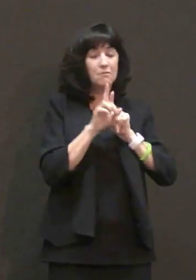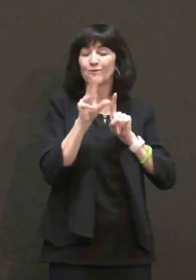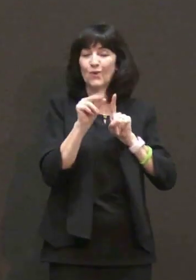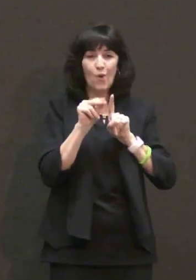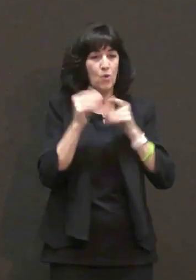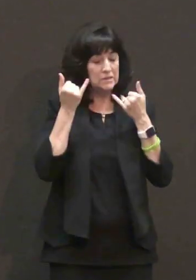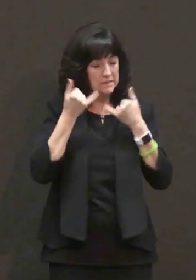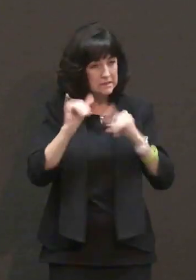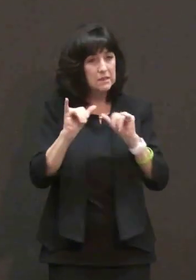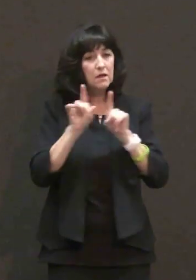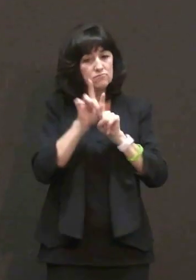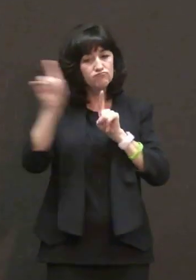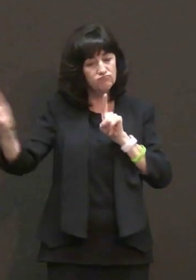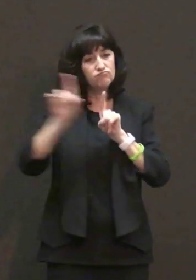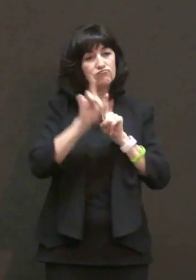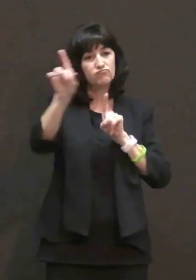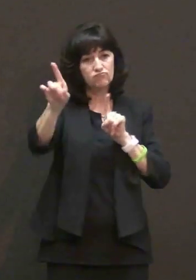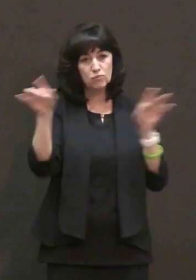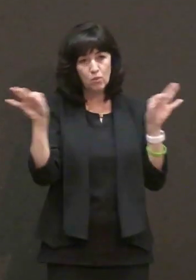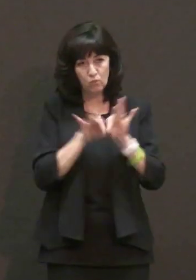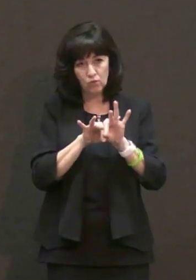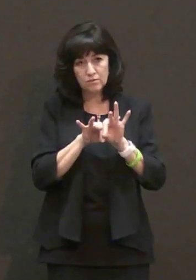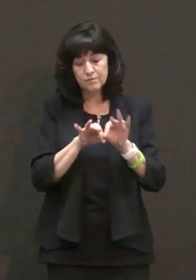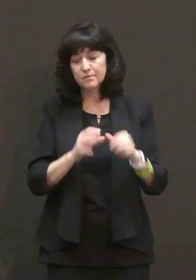on that messaging. Dr. Rattay?